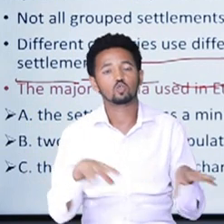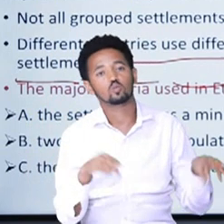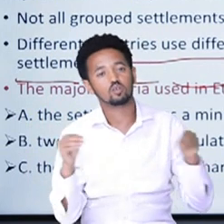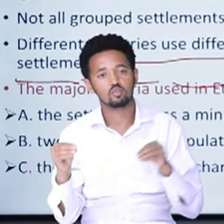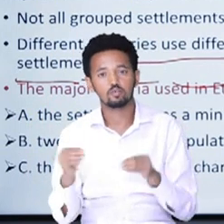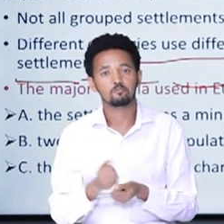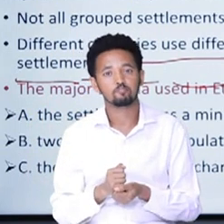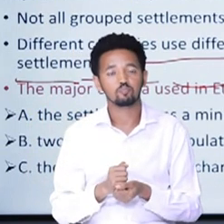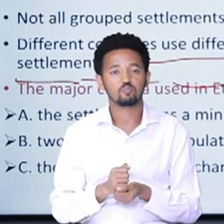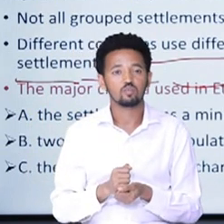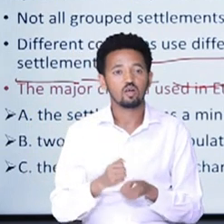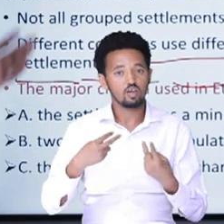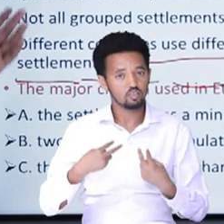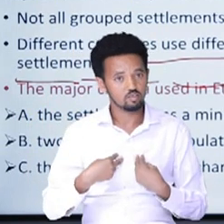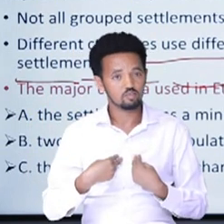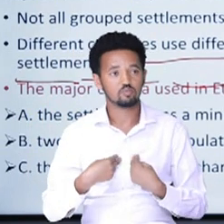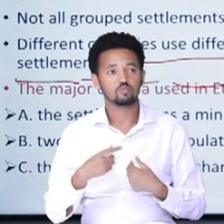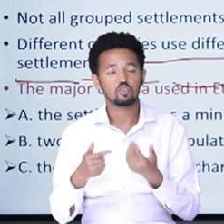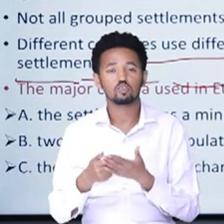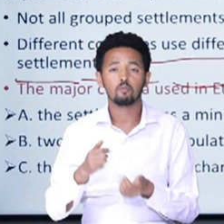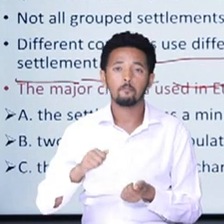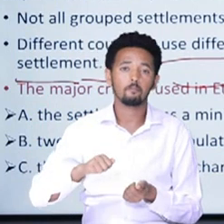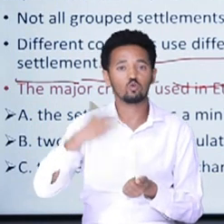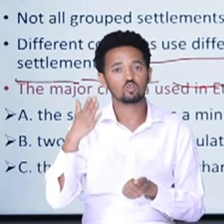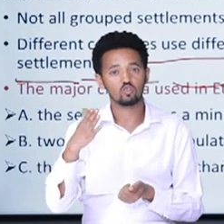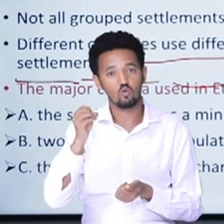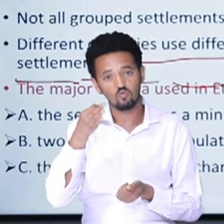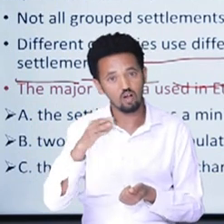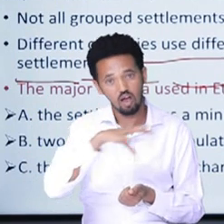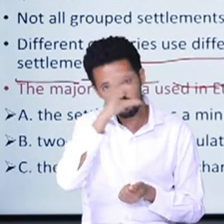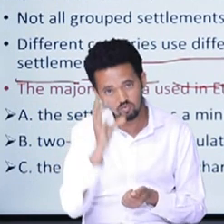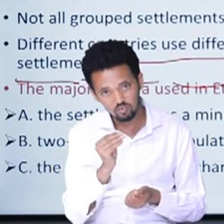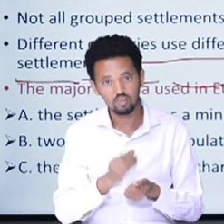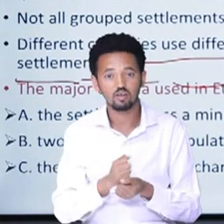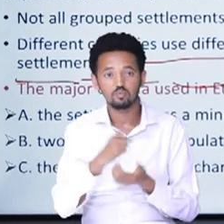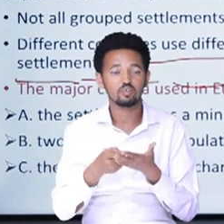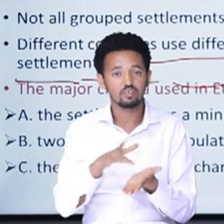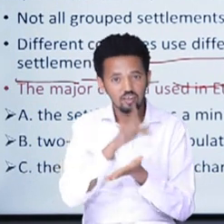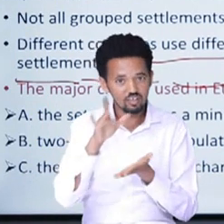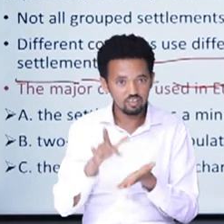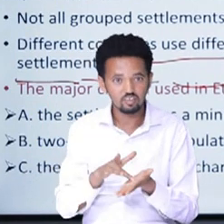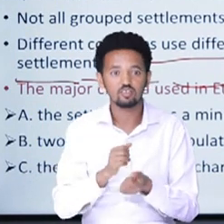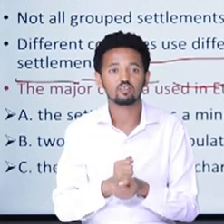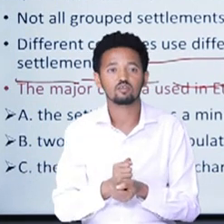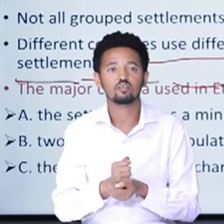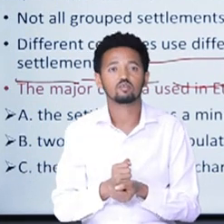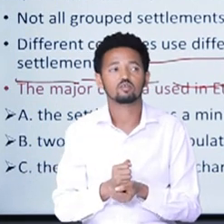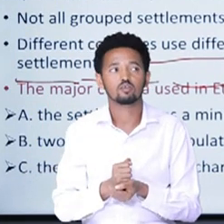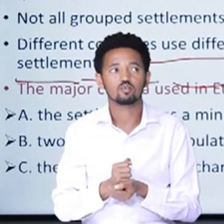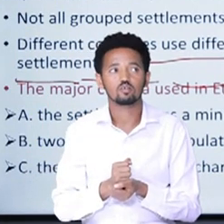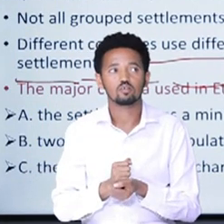Students, as you know, in most parts of Africa, urbanization is a recent phenomenon.